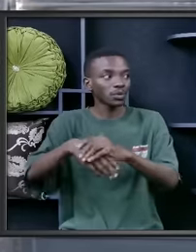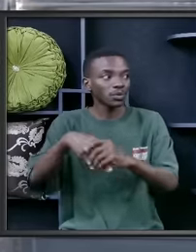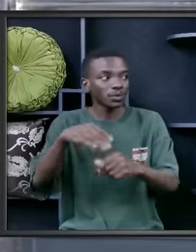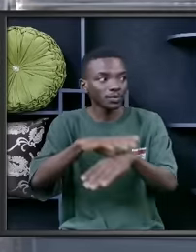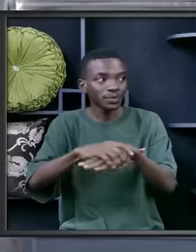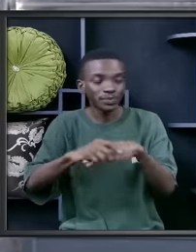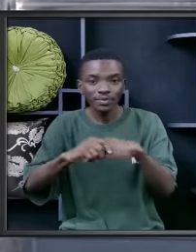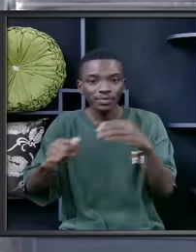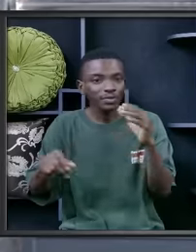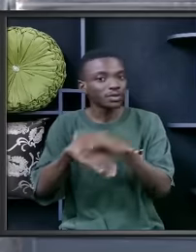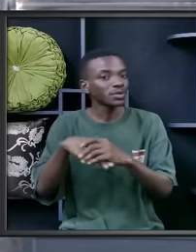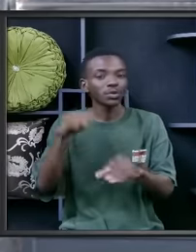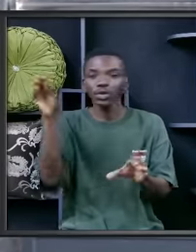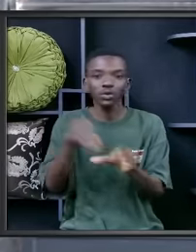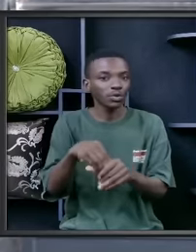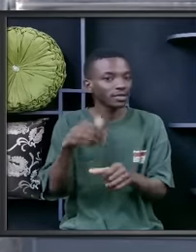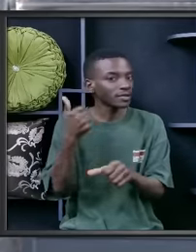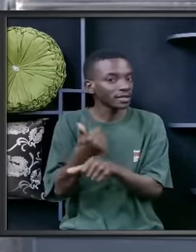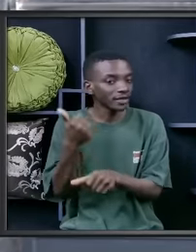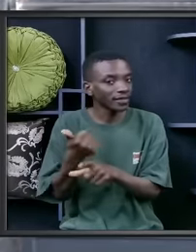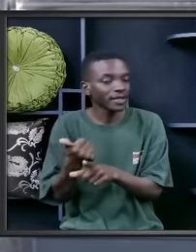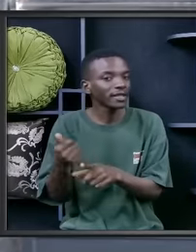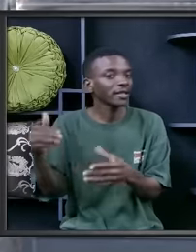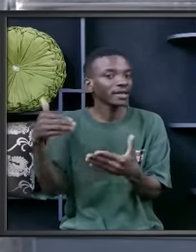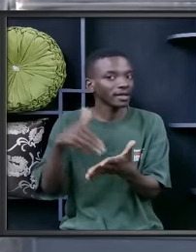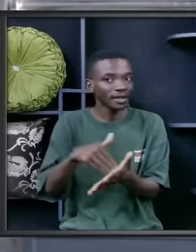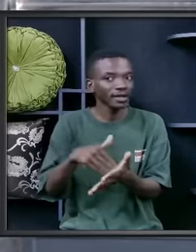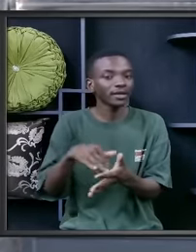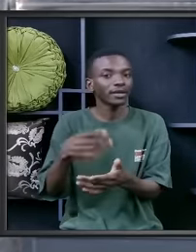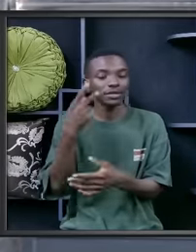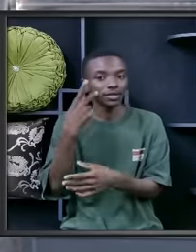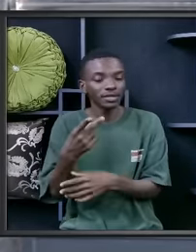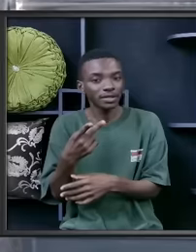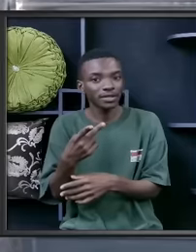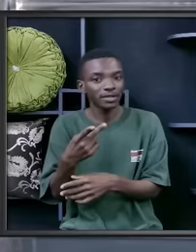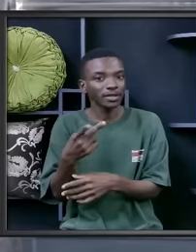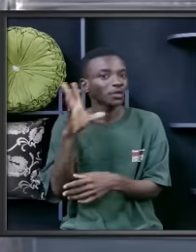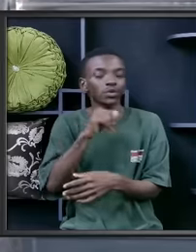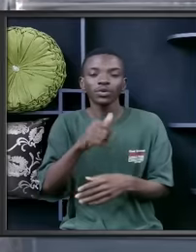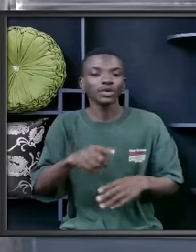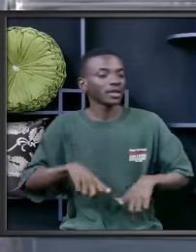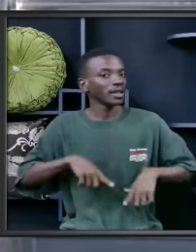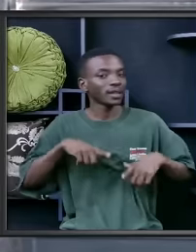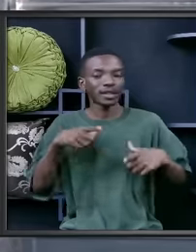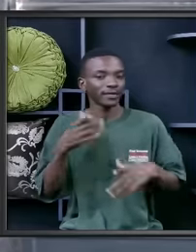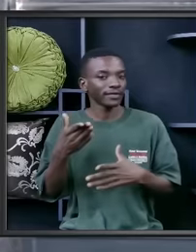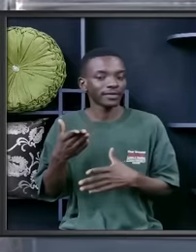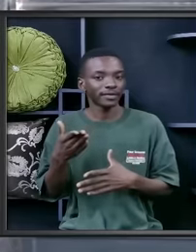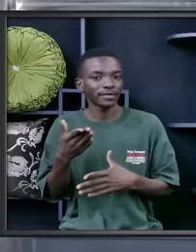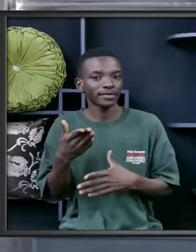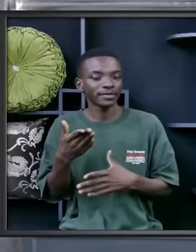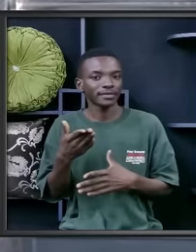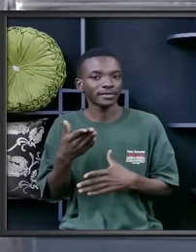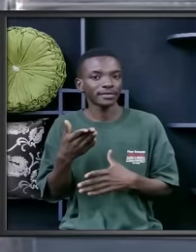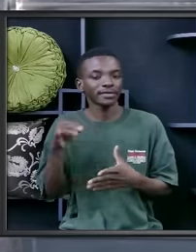say no. He not. They put him hand again for the case. Say he don't see. Say I might not go survive this thing where I